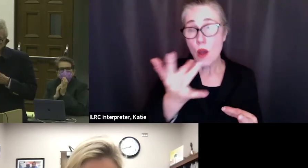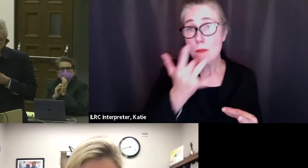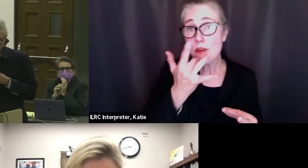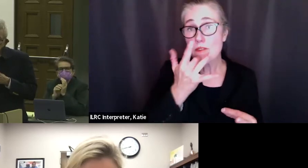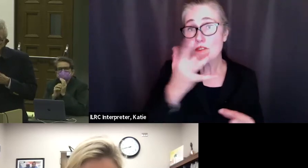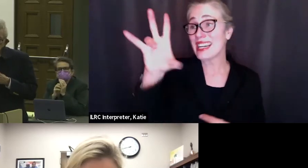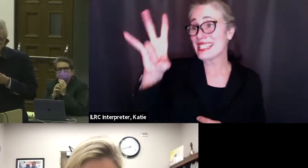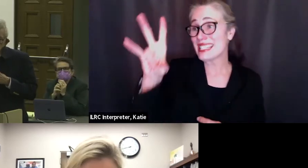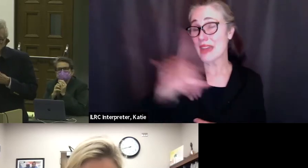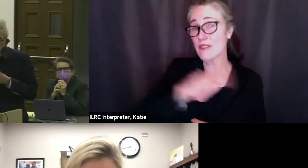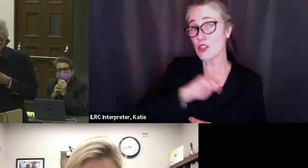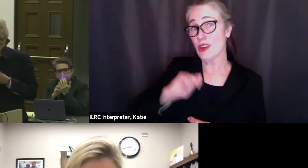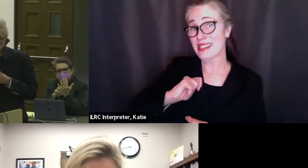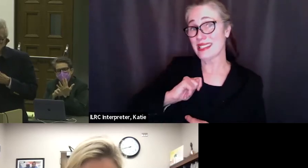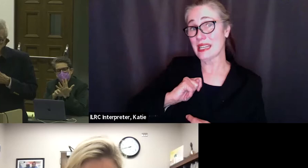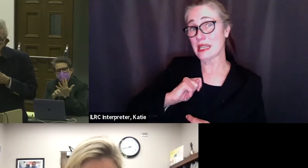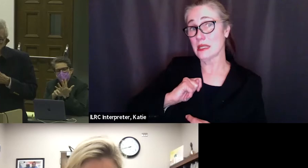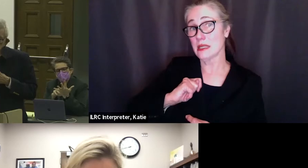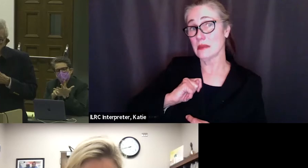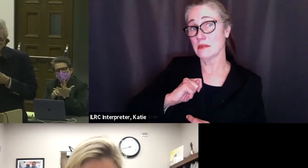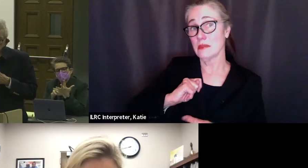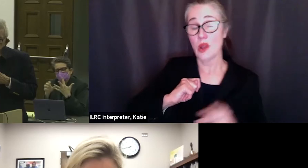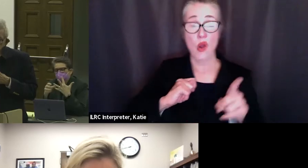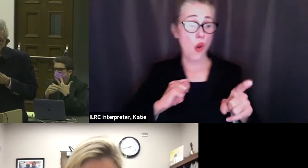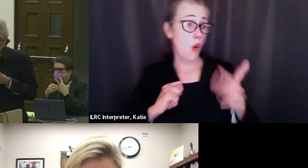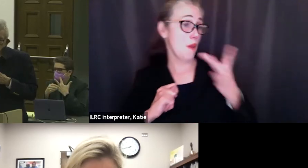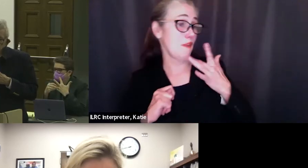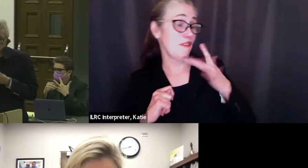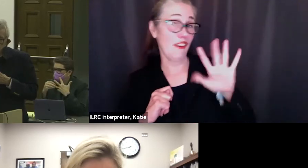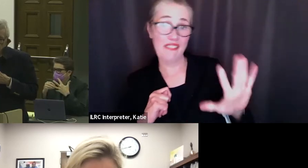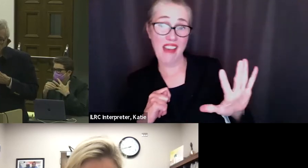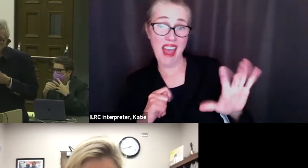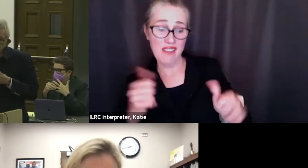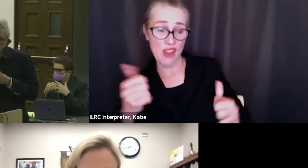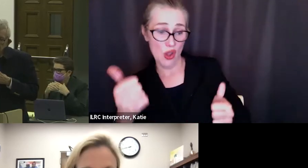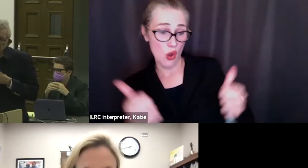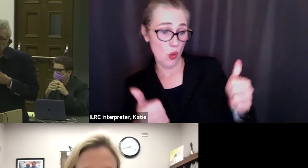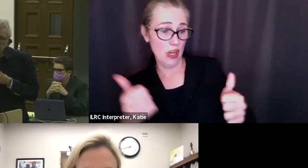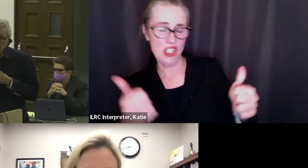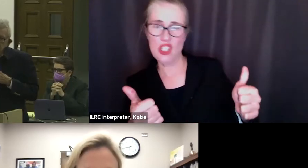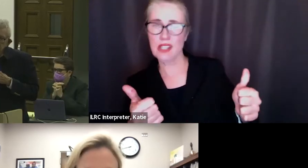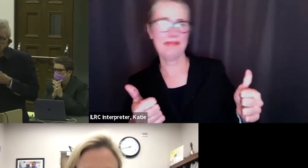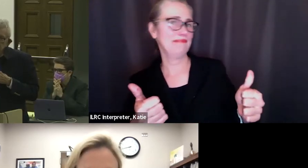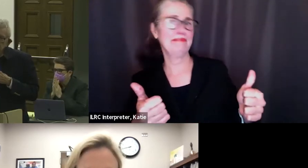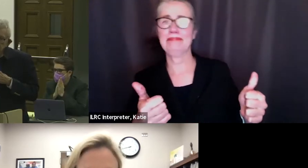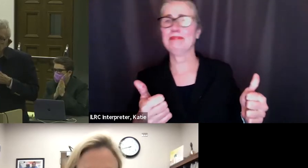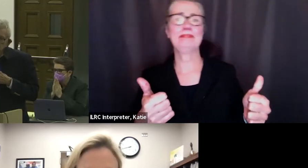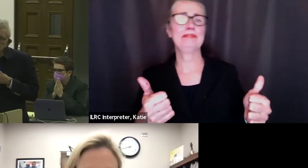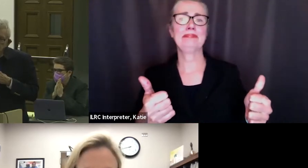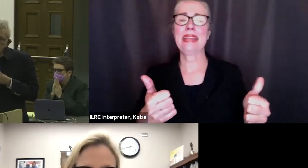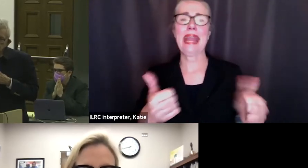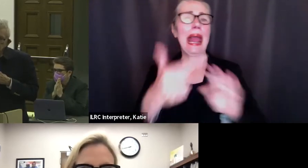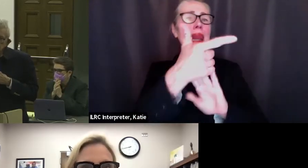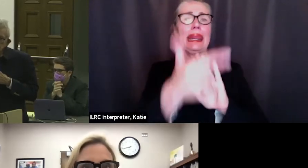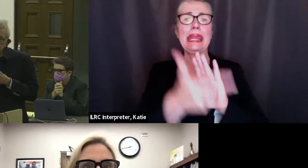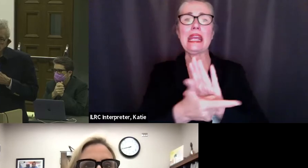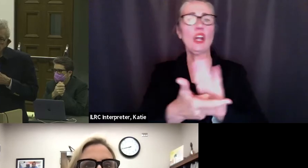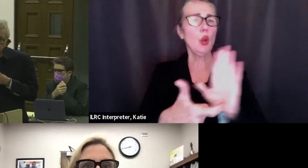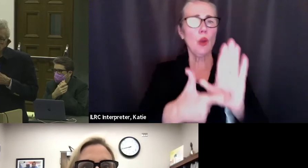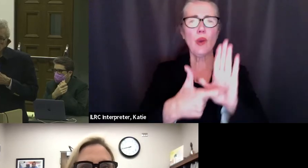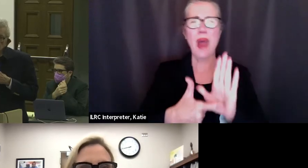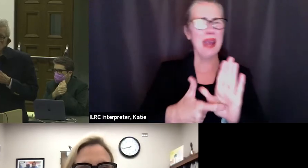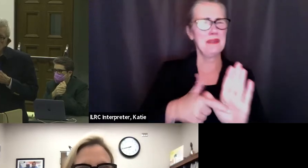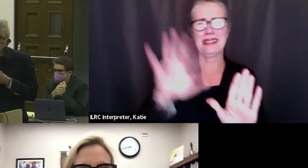to five is in my view unconnected to any legal requirements that you